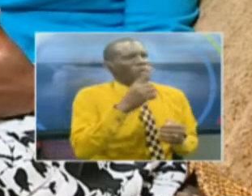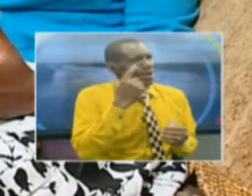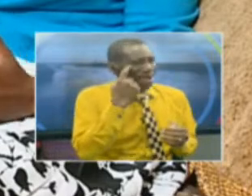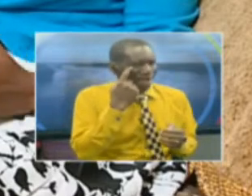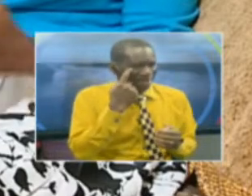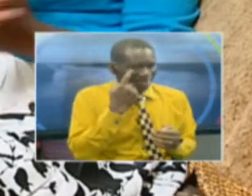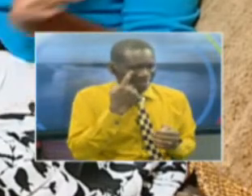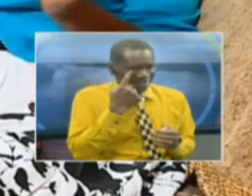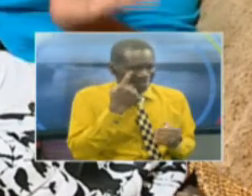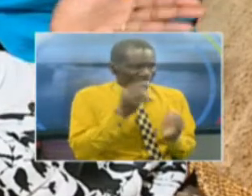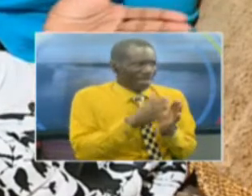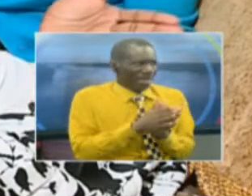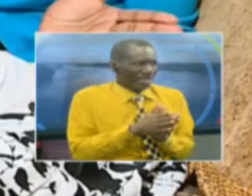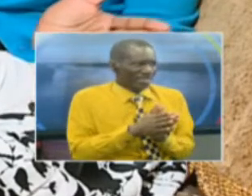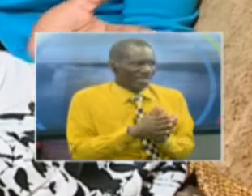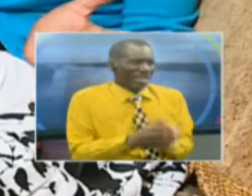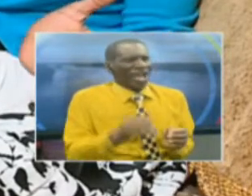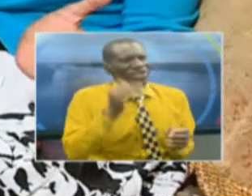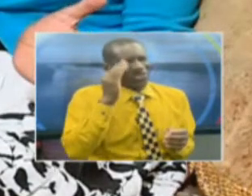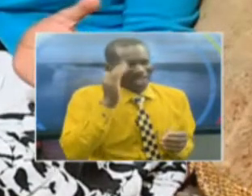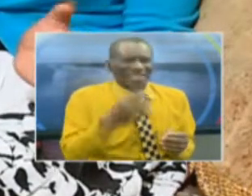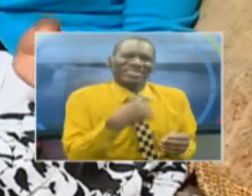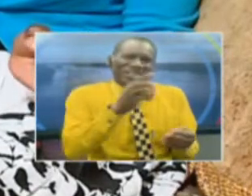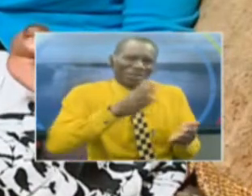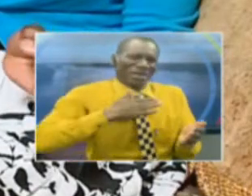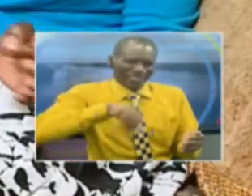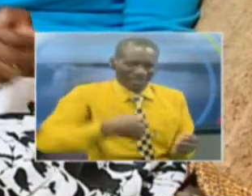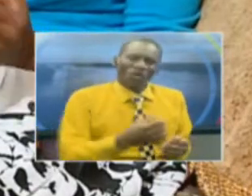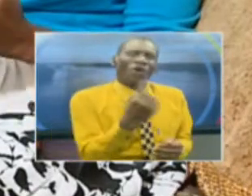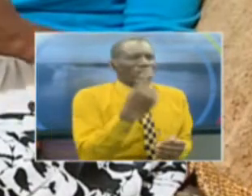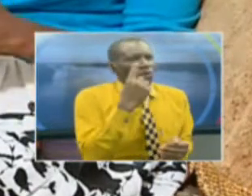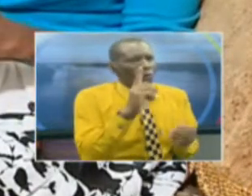And I told myself, it's just one eye that he doesn't have.